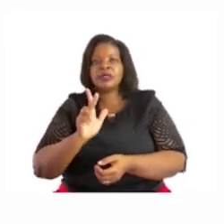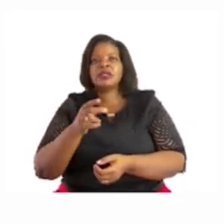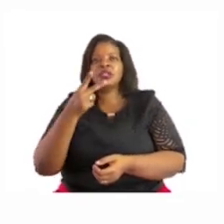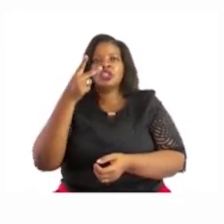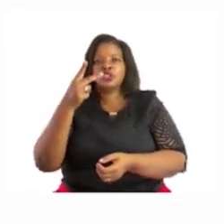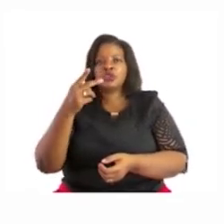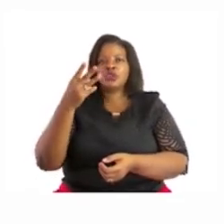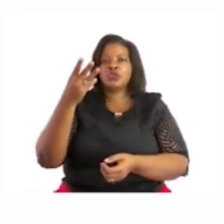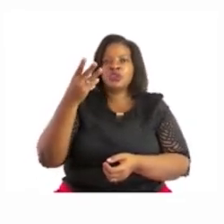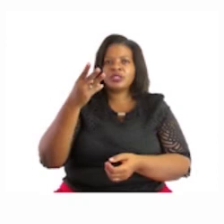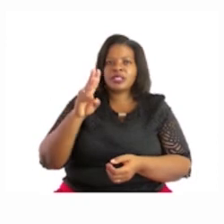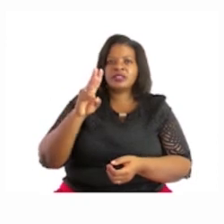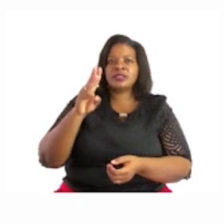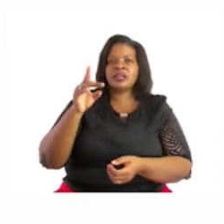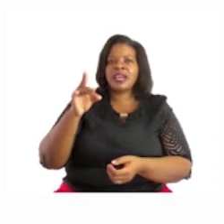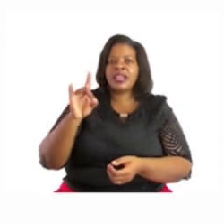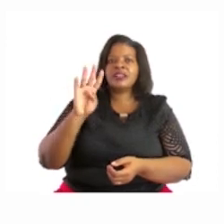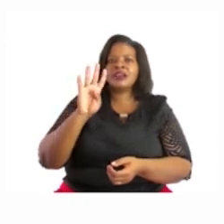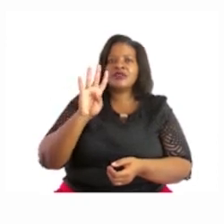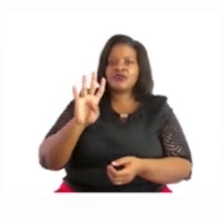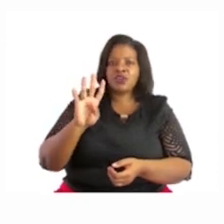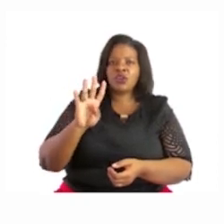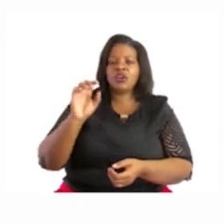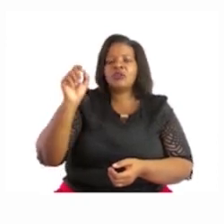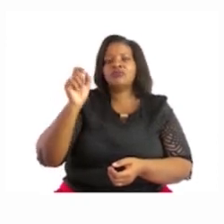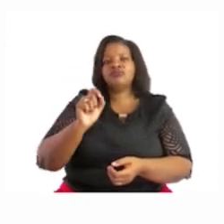2684 written in expanded notation is